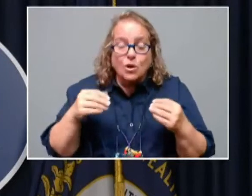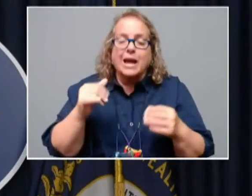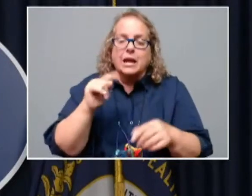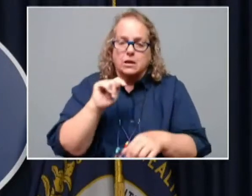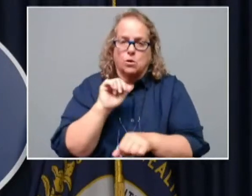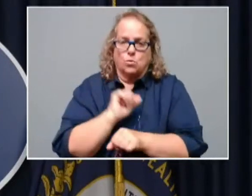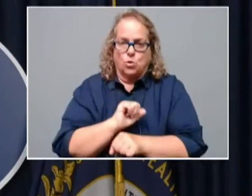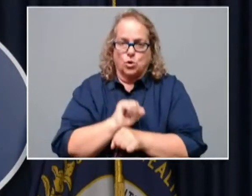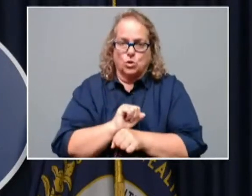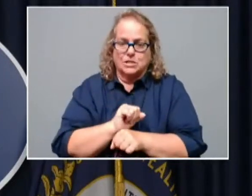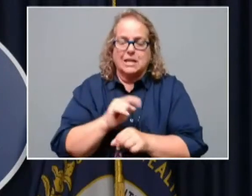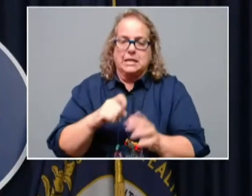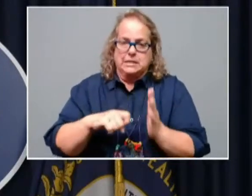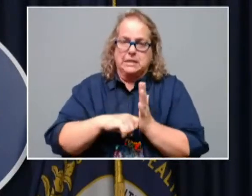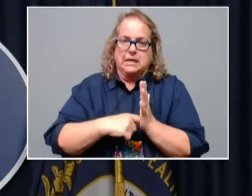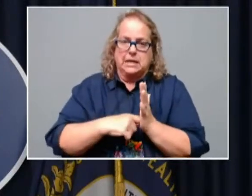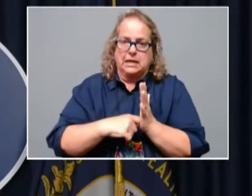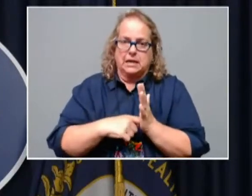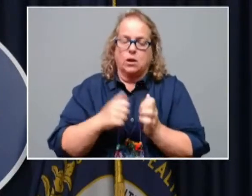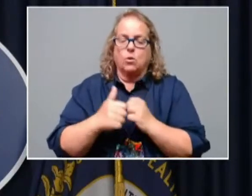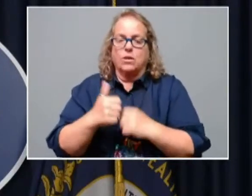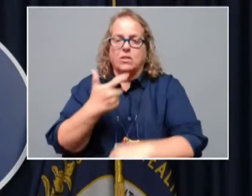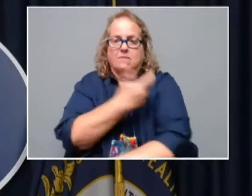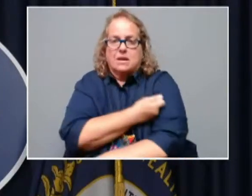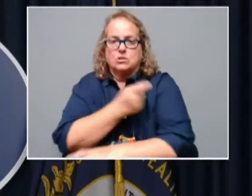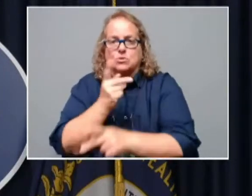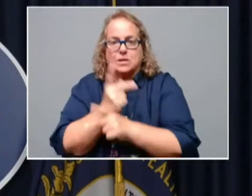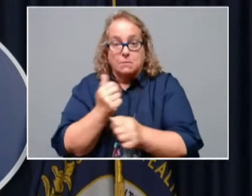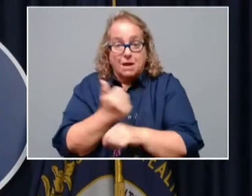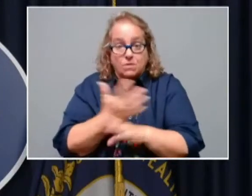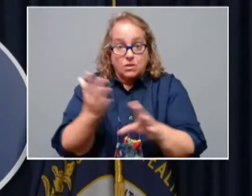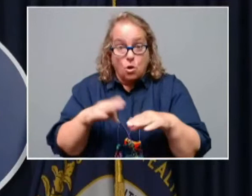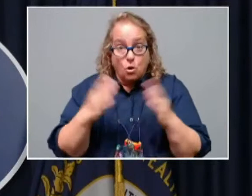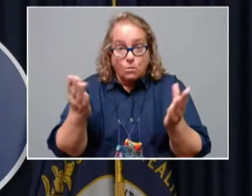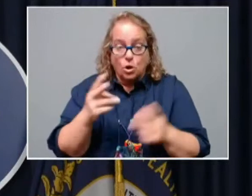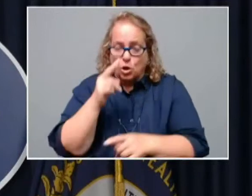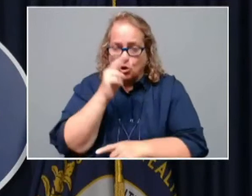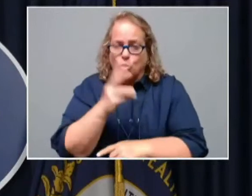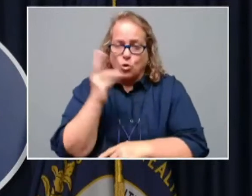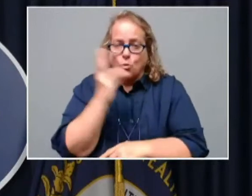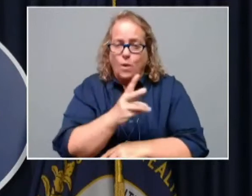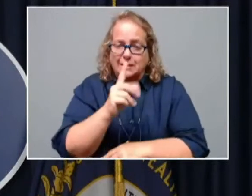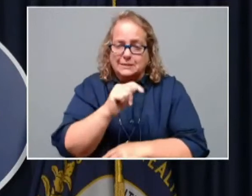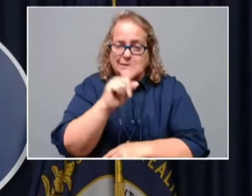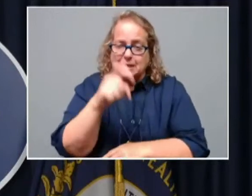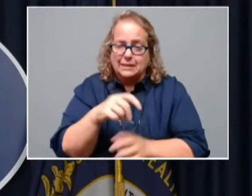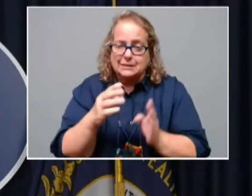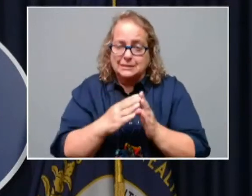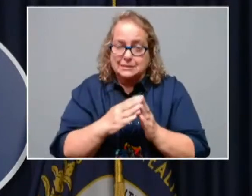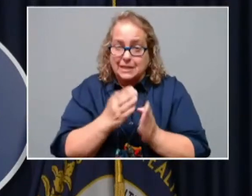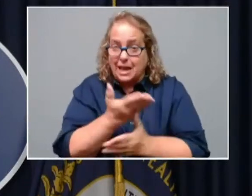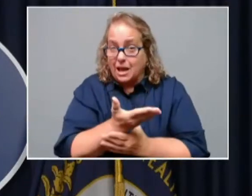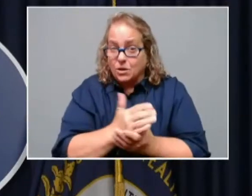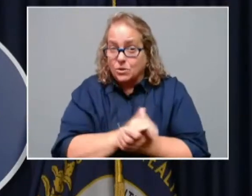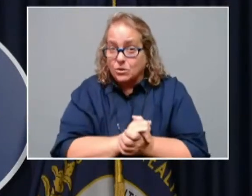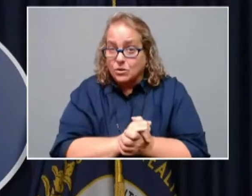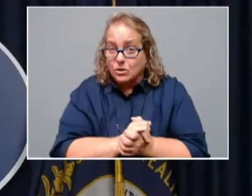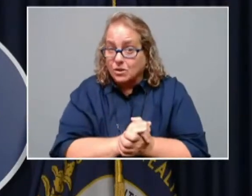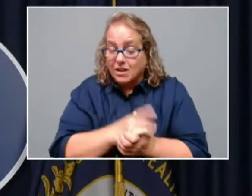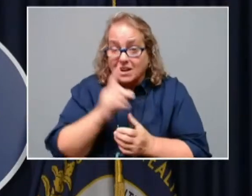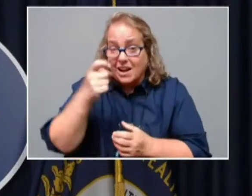with vaccines, to keeping everything open. Look at that West Texas town. Now, government's not going to shut anything